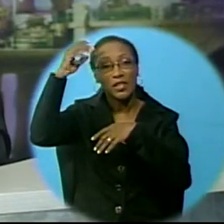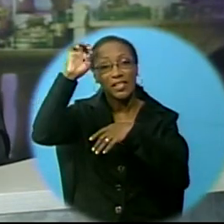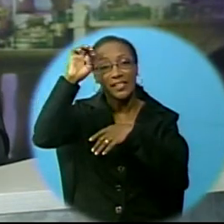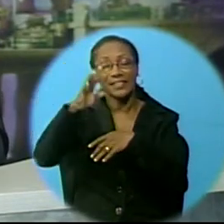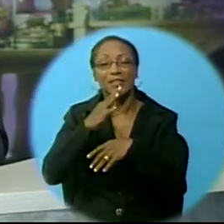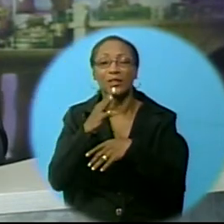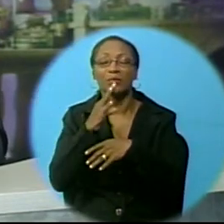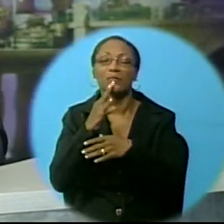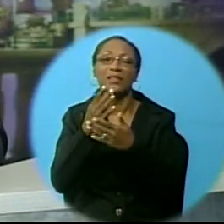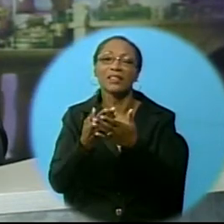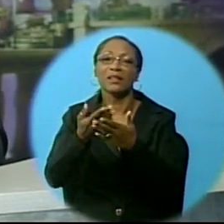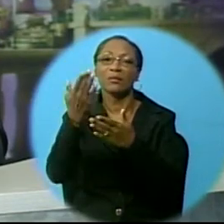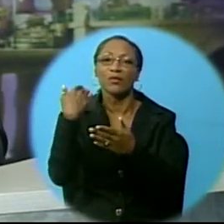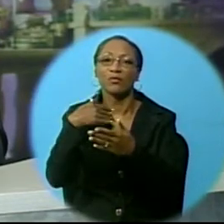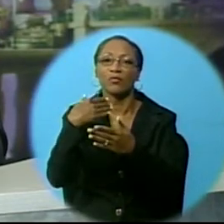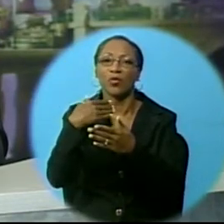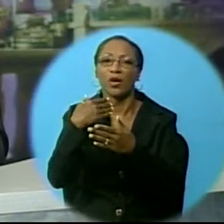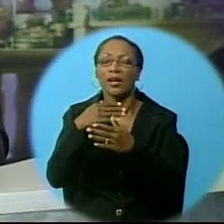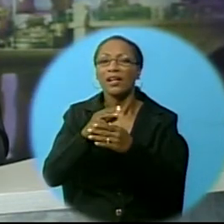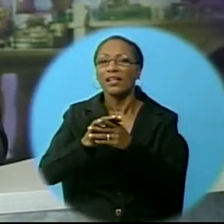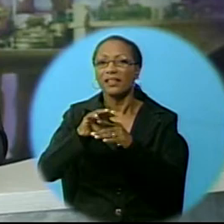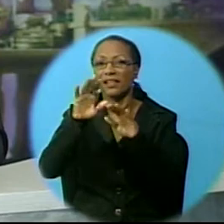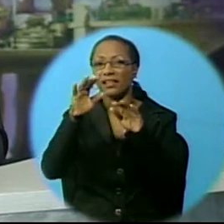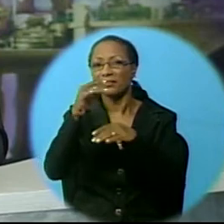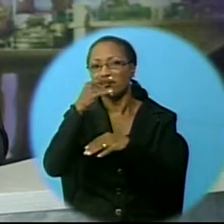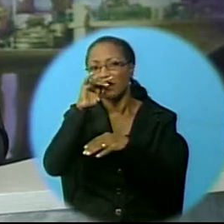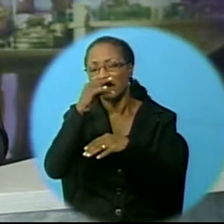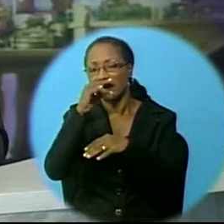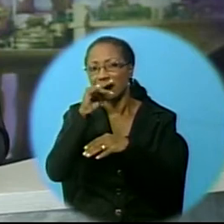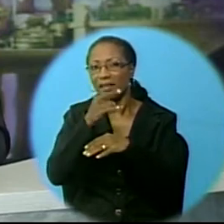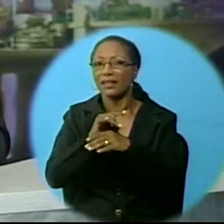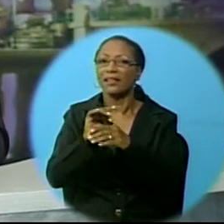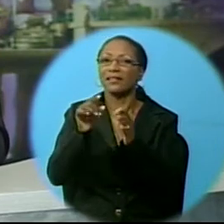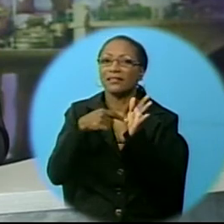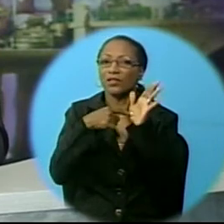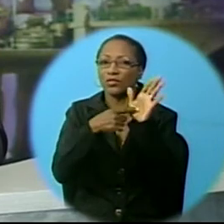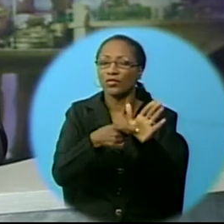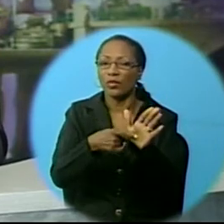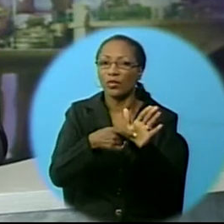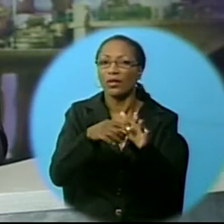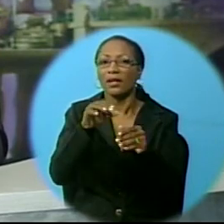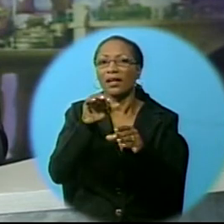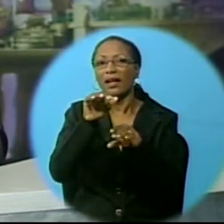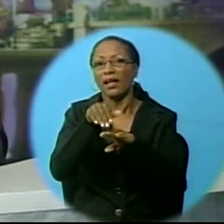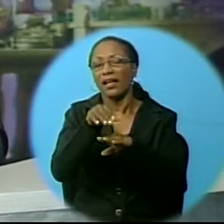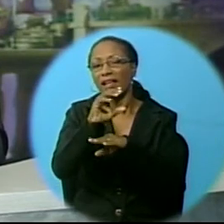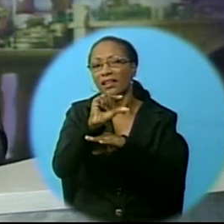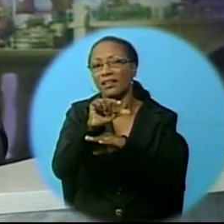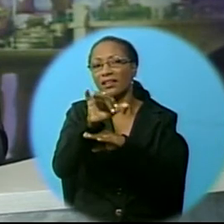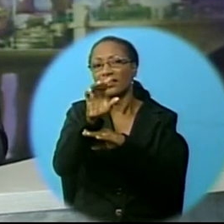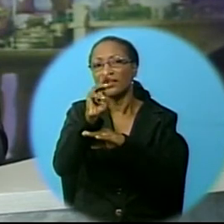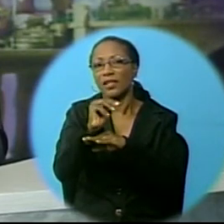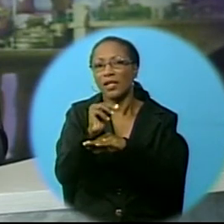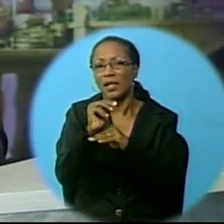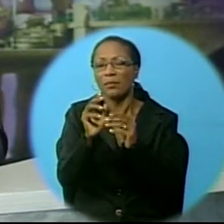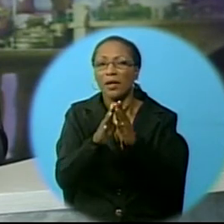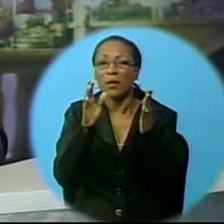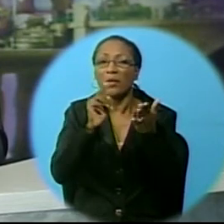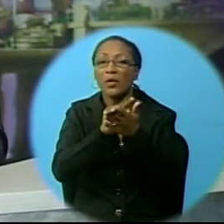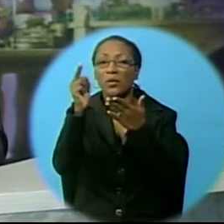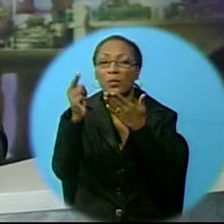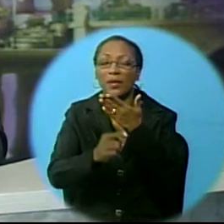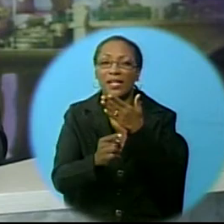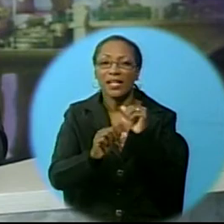ahead of the Junior Dueling Chef Showcase at the Garfield Sobers Gymnasium. It's all part of a massive weekend of activities in the